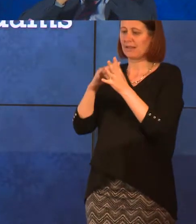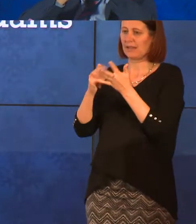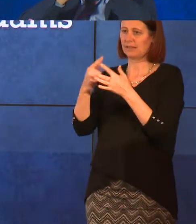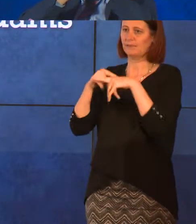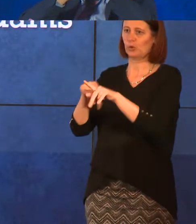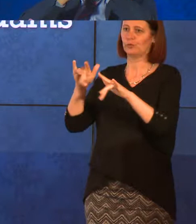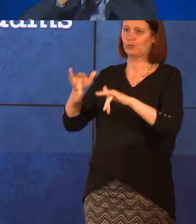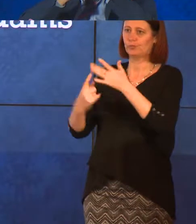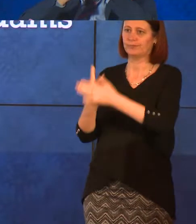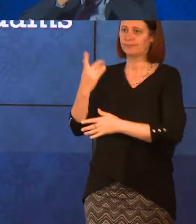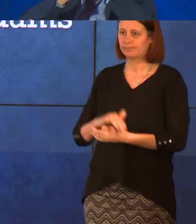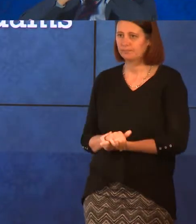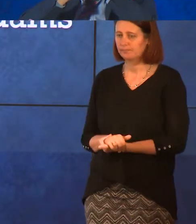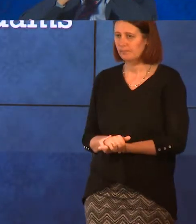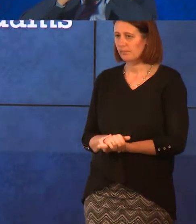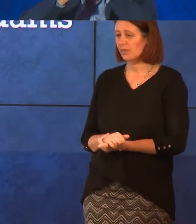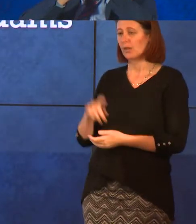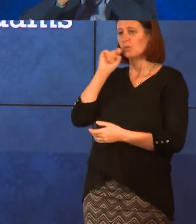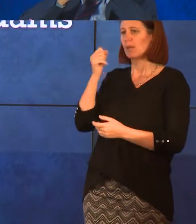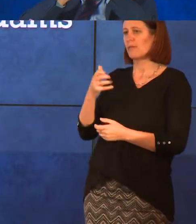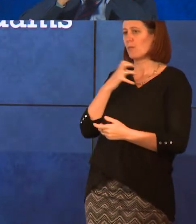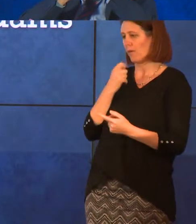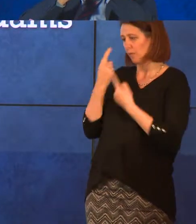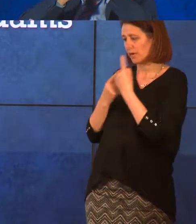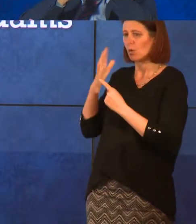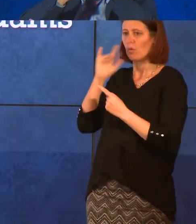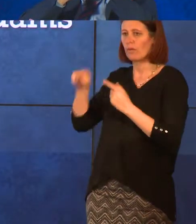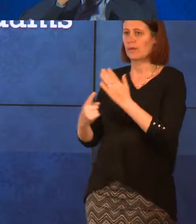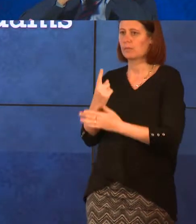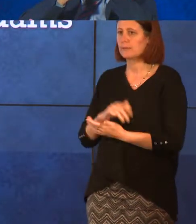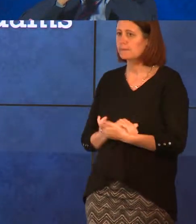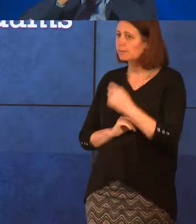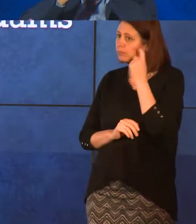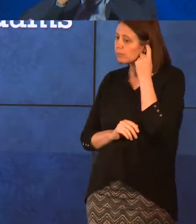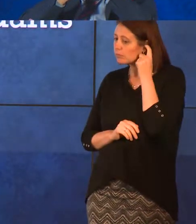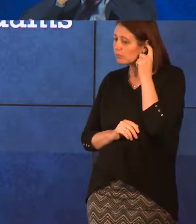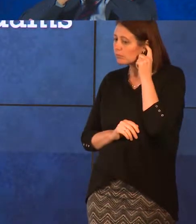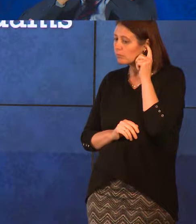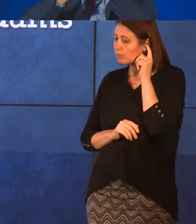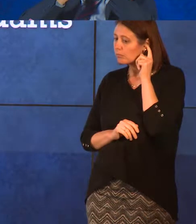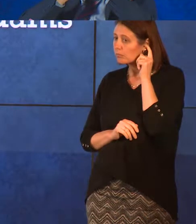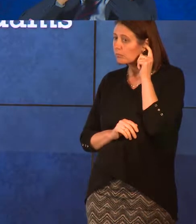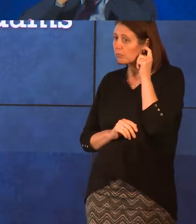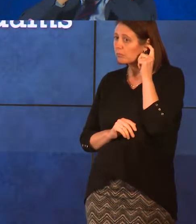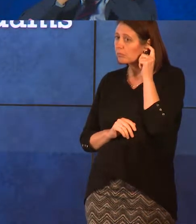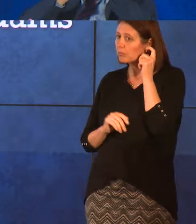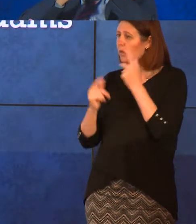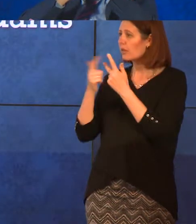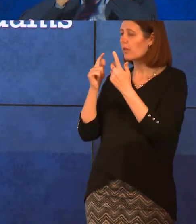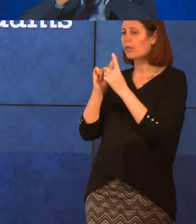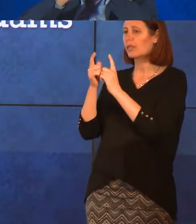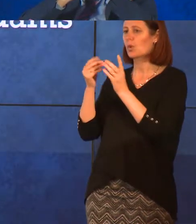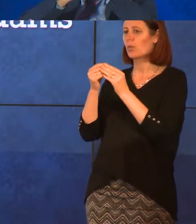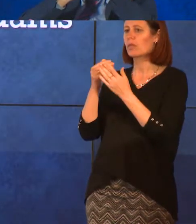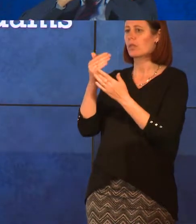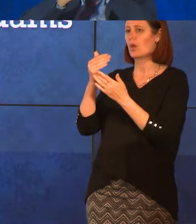yet. So we'll have more information when that sort of happens. And then the other new one will be the Quality and